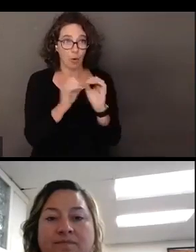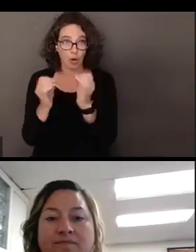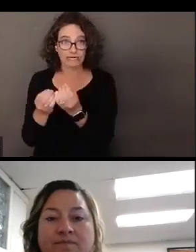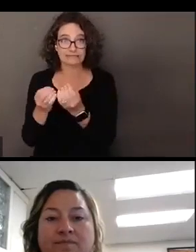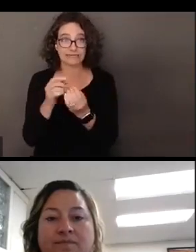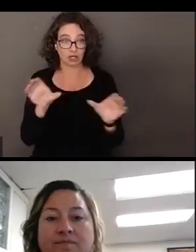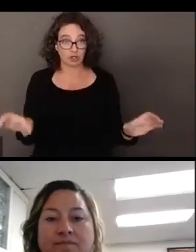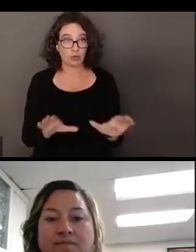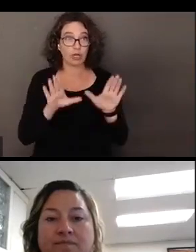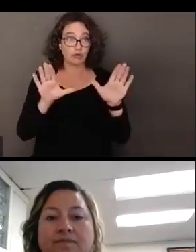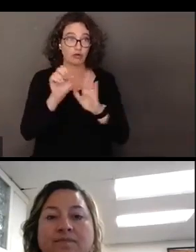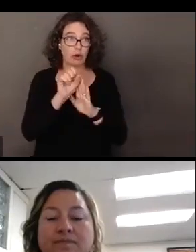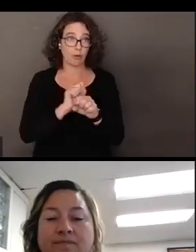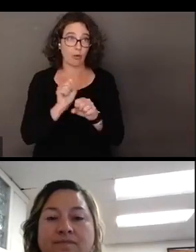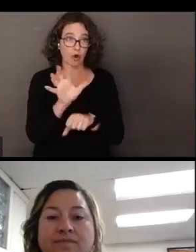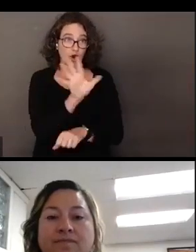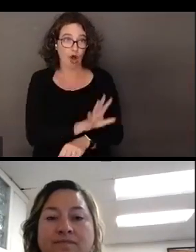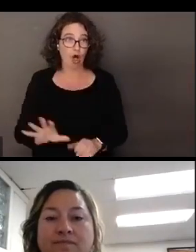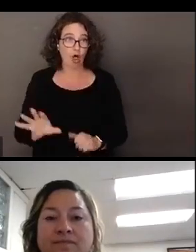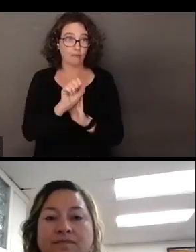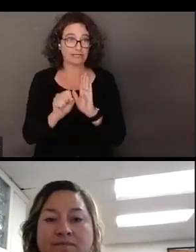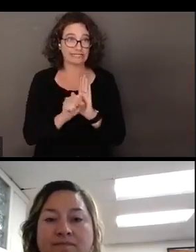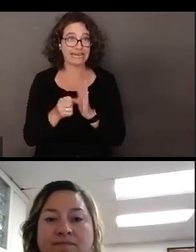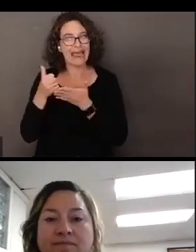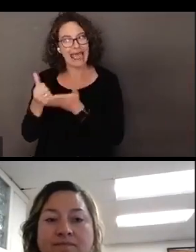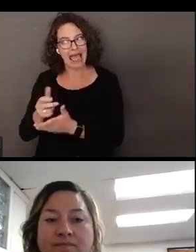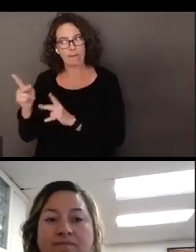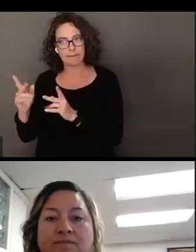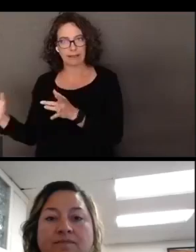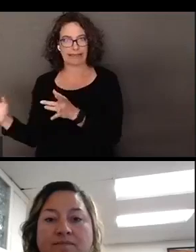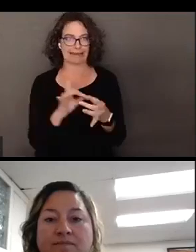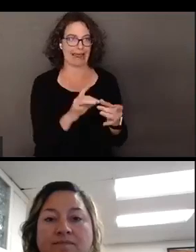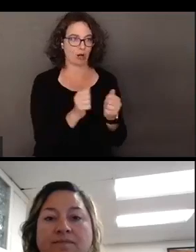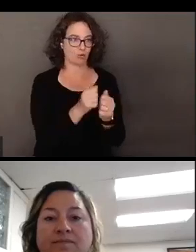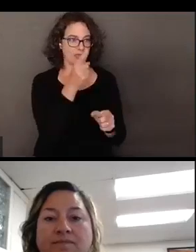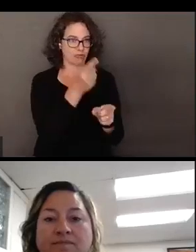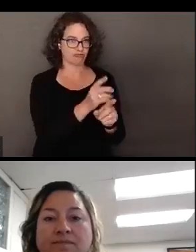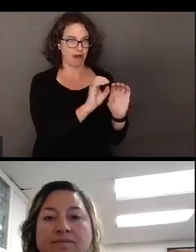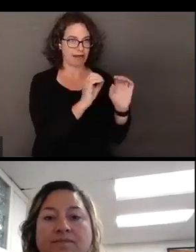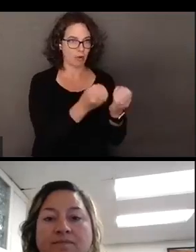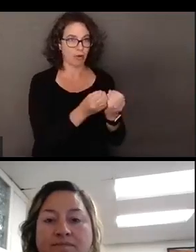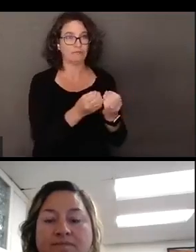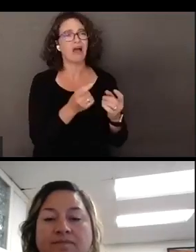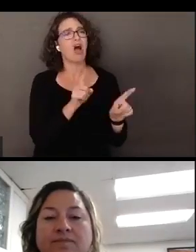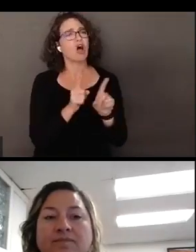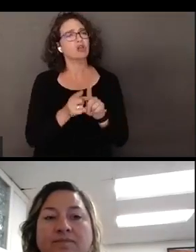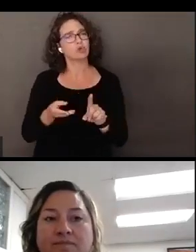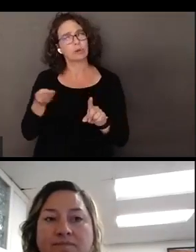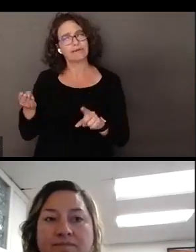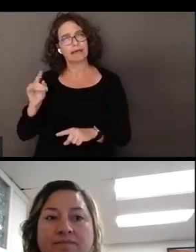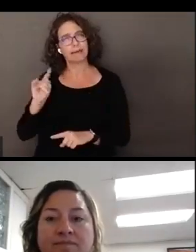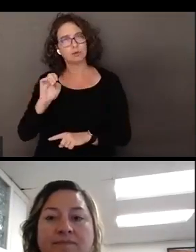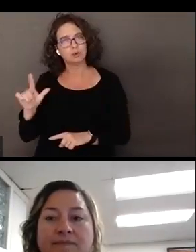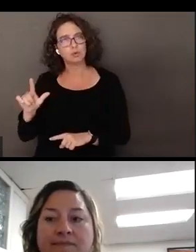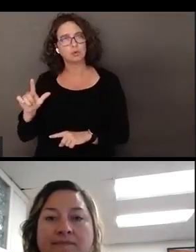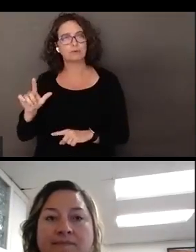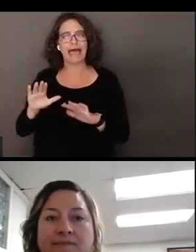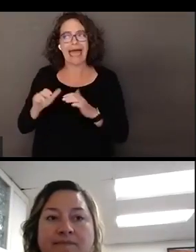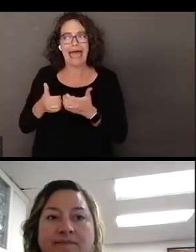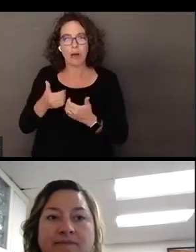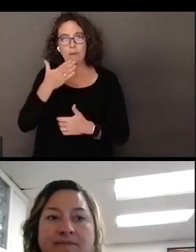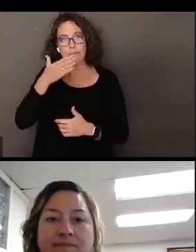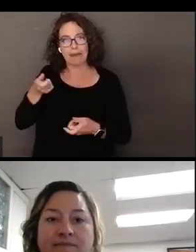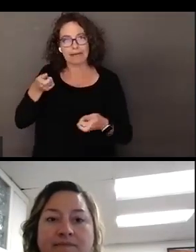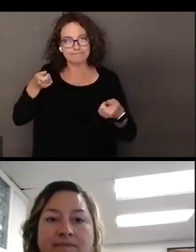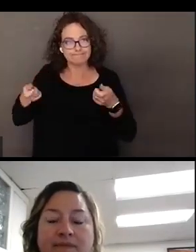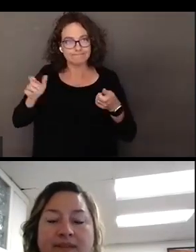state, getting people connected there, and then giving them some tangible tools how to better deal with their stress. Stress is a